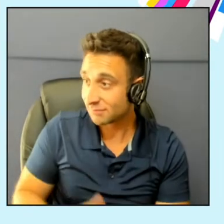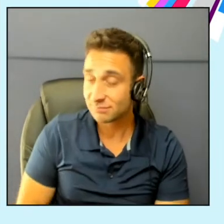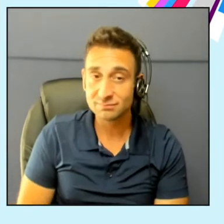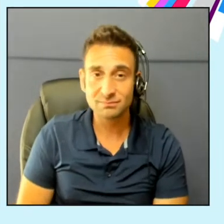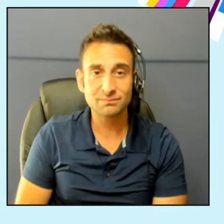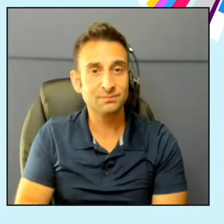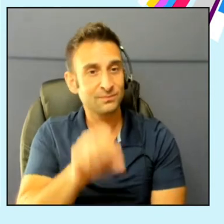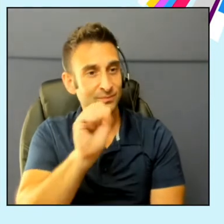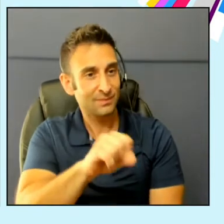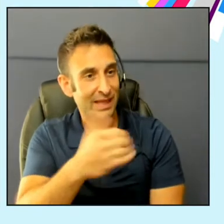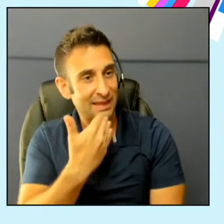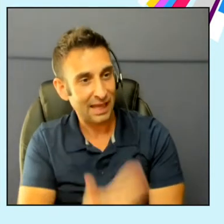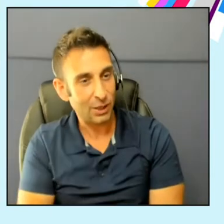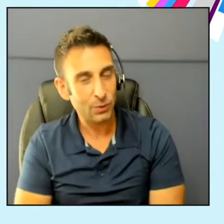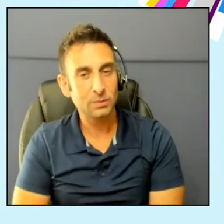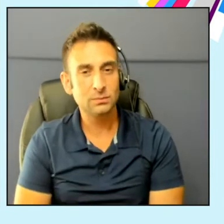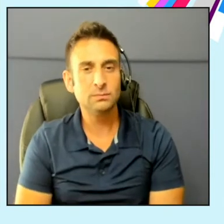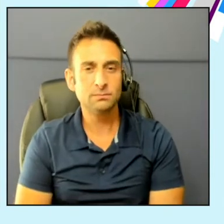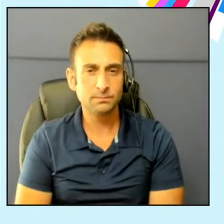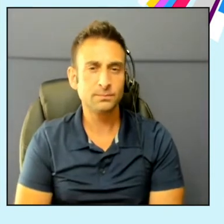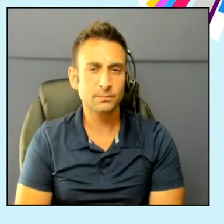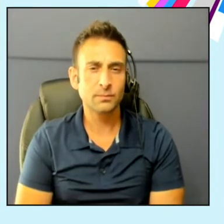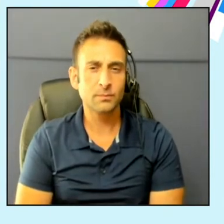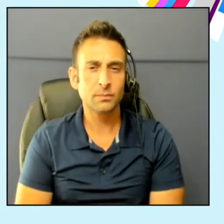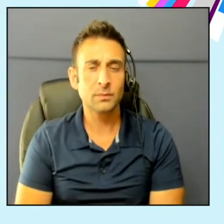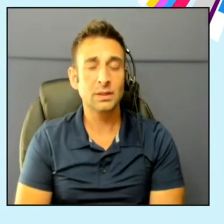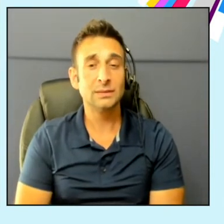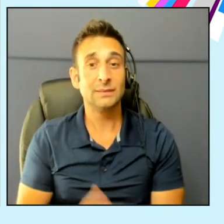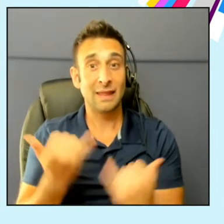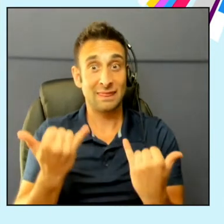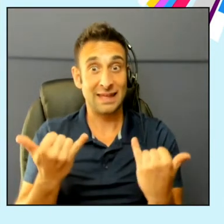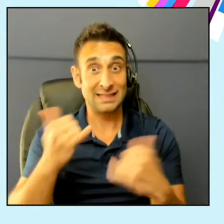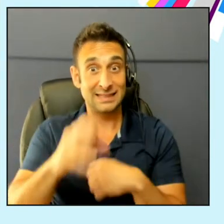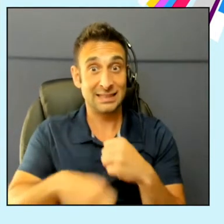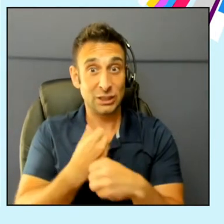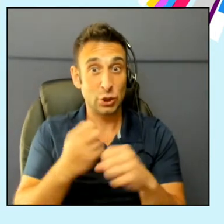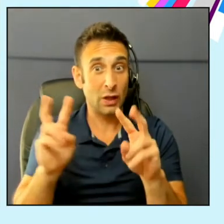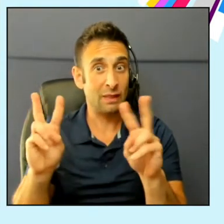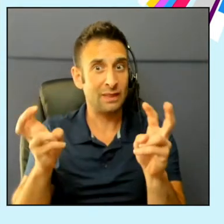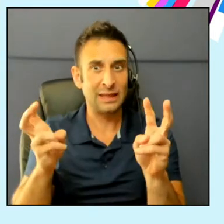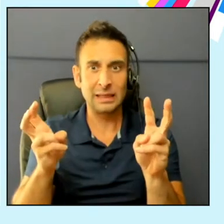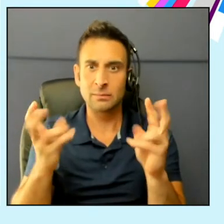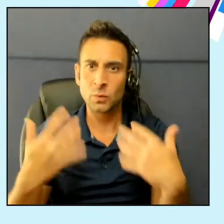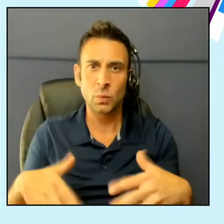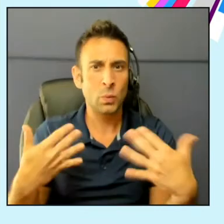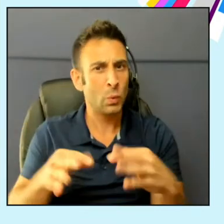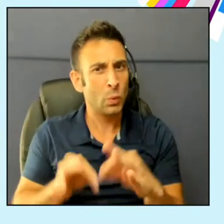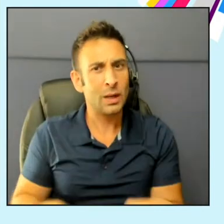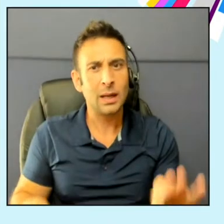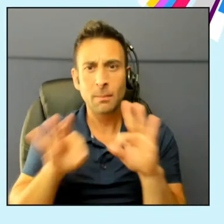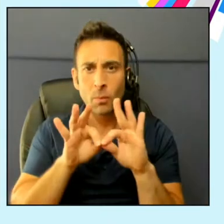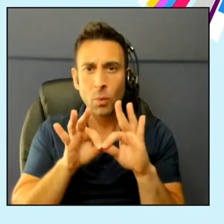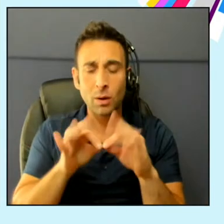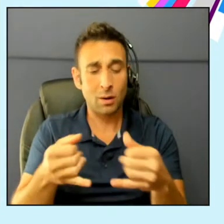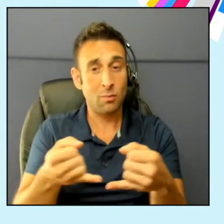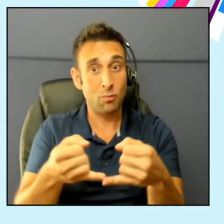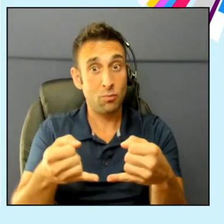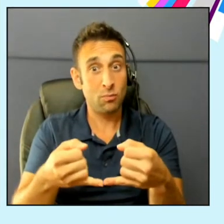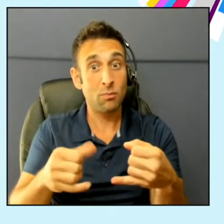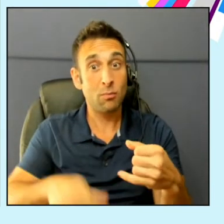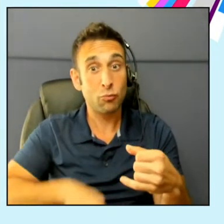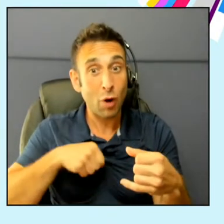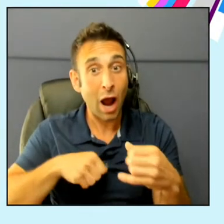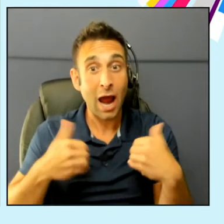I think it's the theme of this year is super important because, as we know, pride has no borders, as love has no borders, because